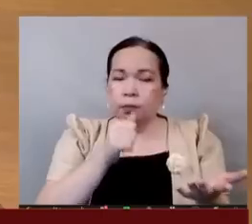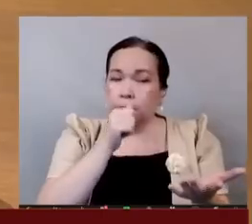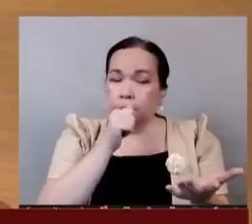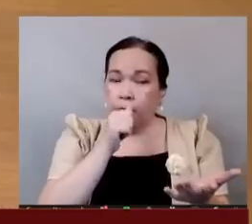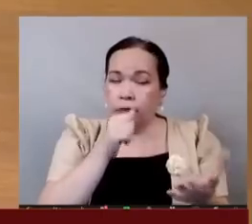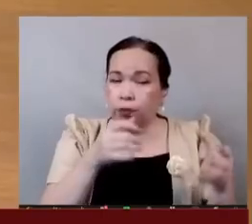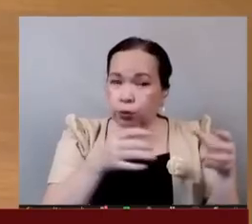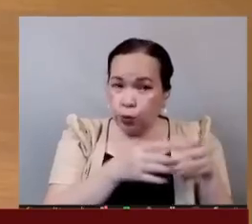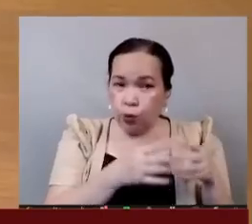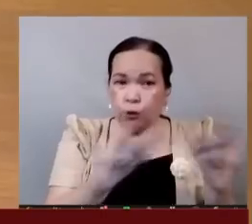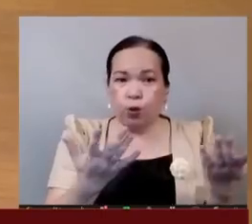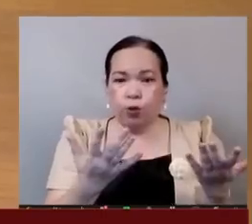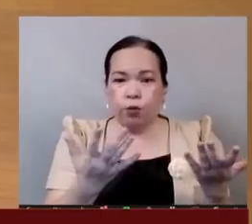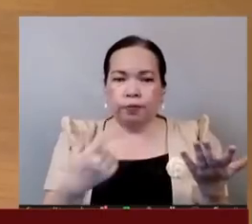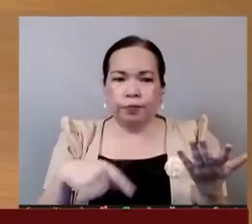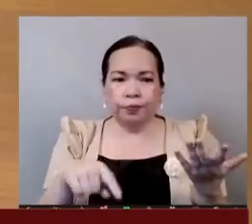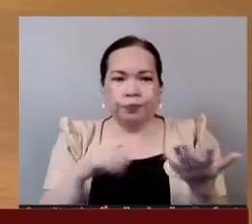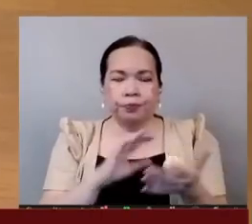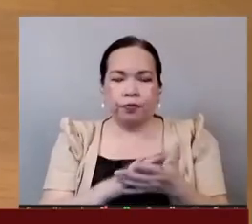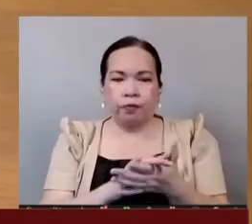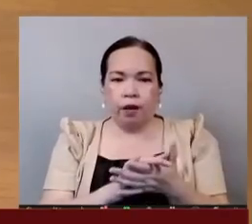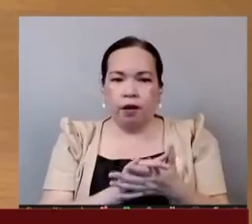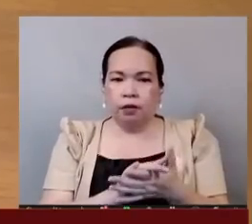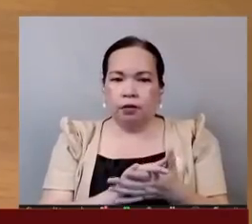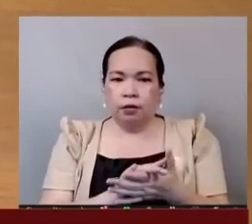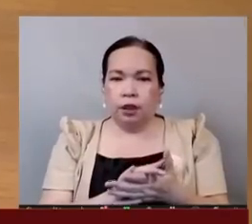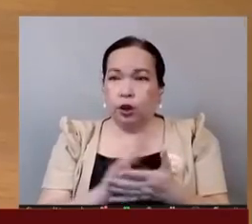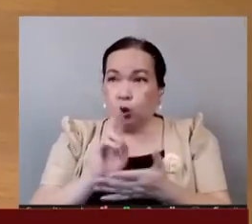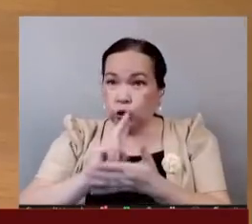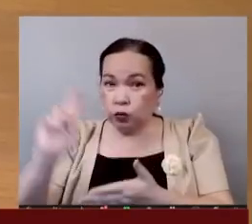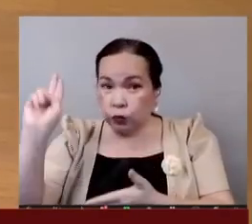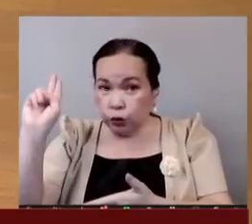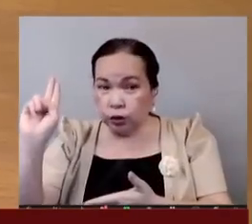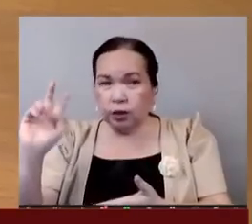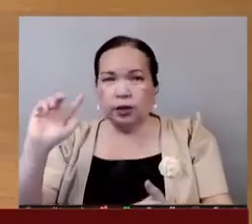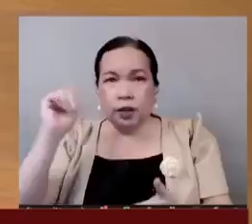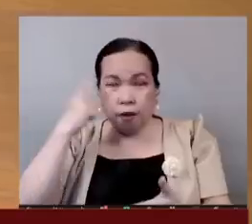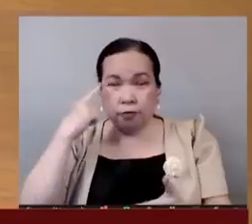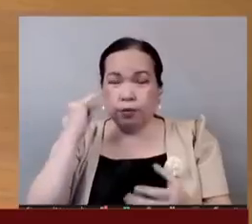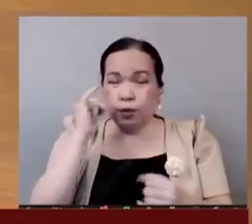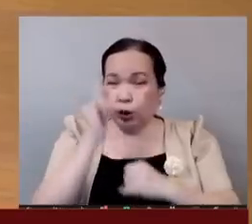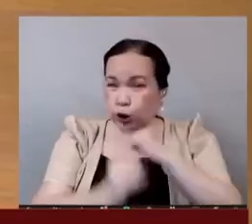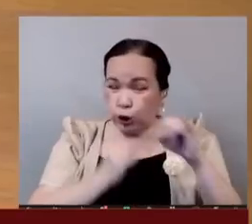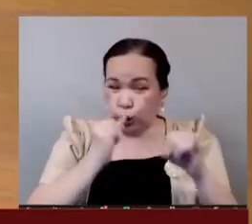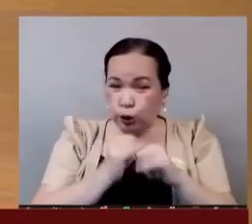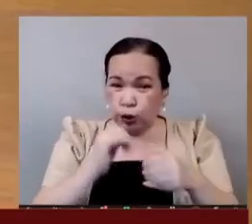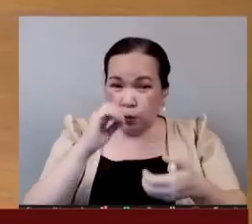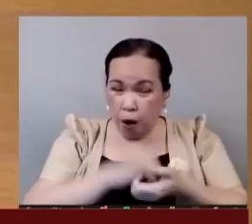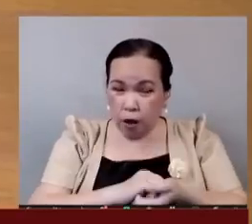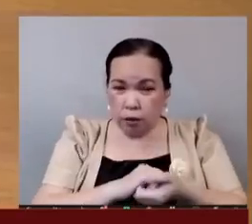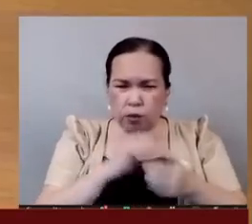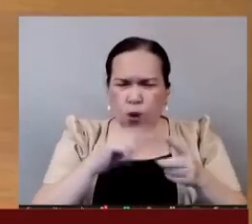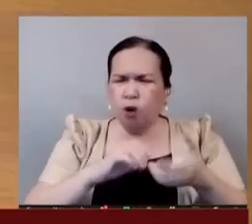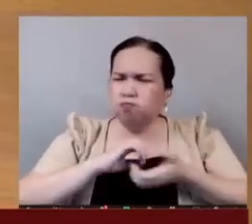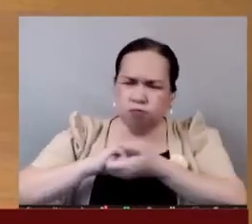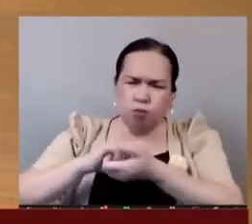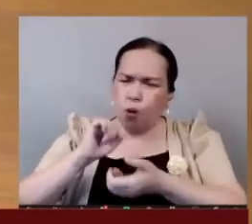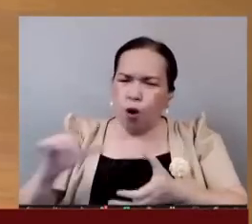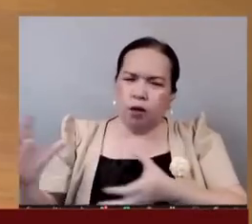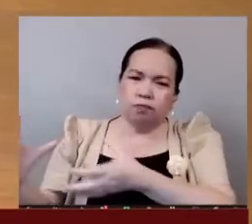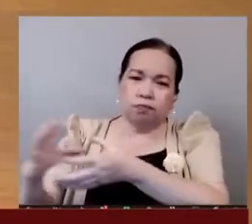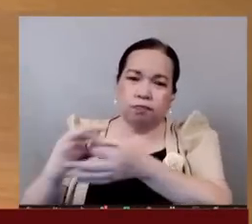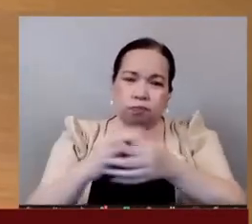academic, between government and international partners, and most importantly, collaboration between and among